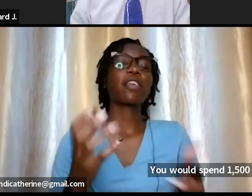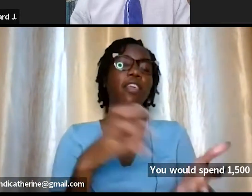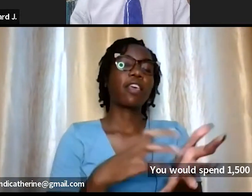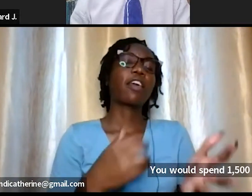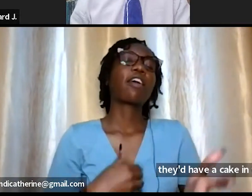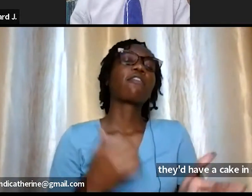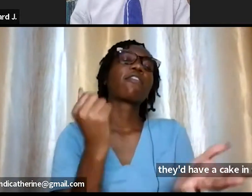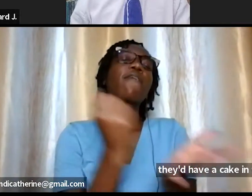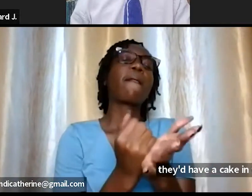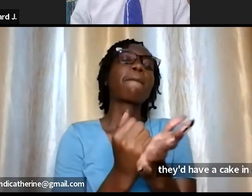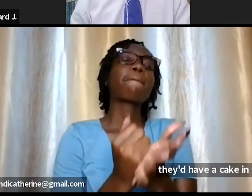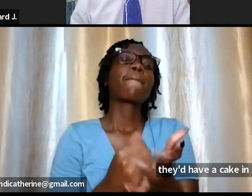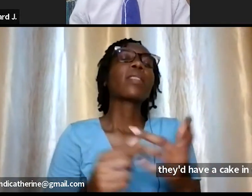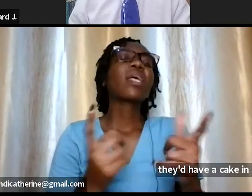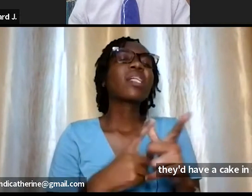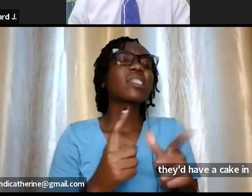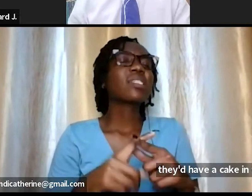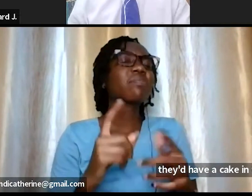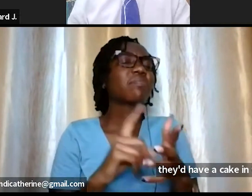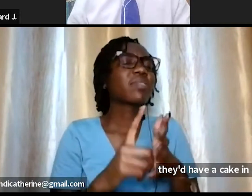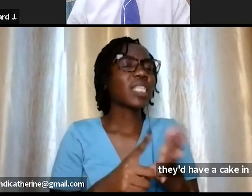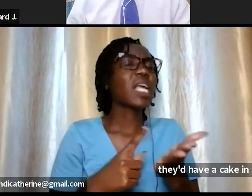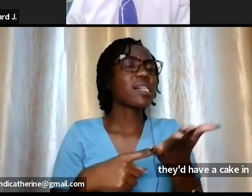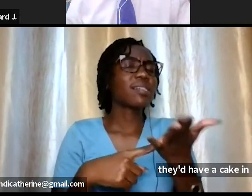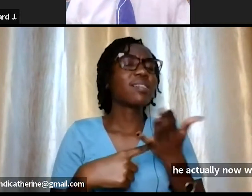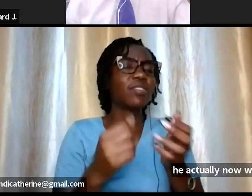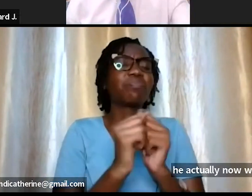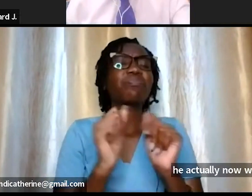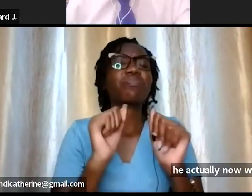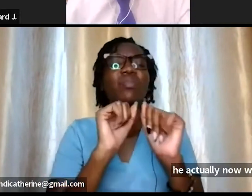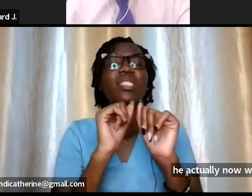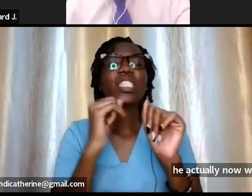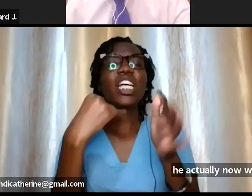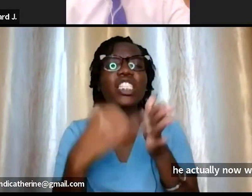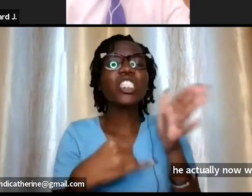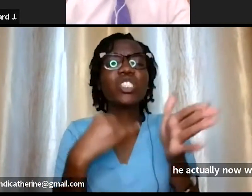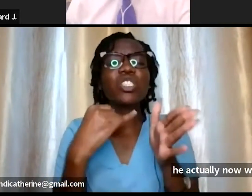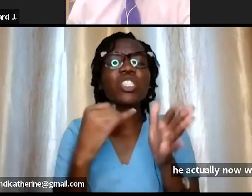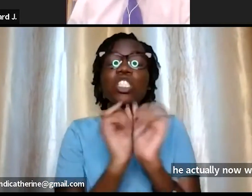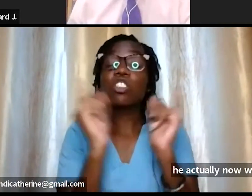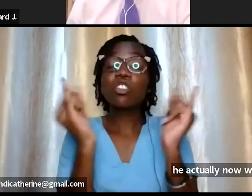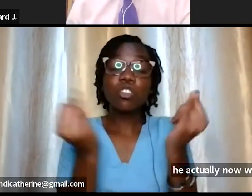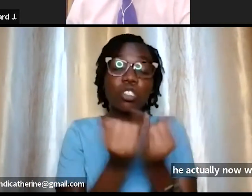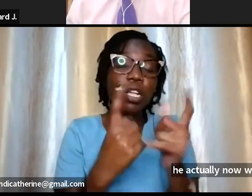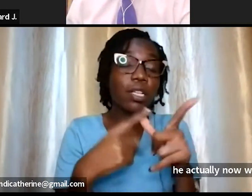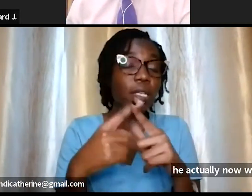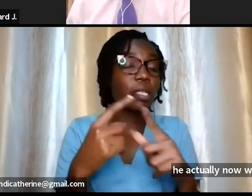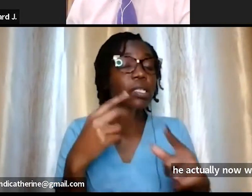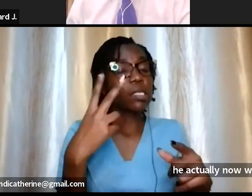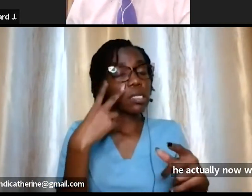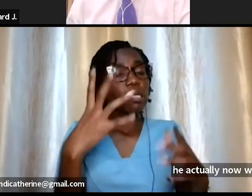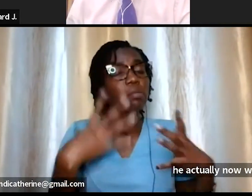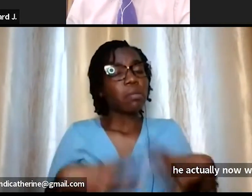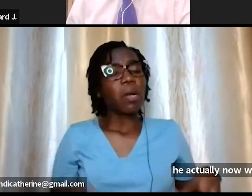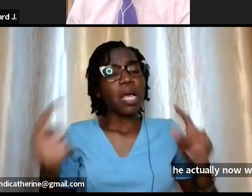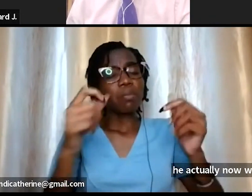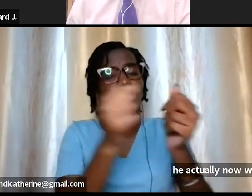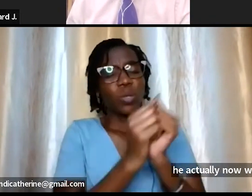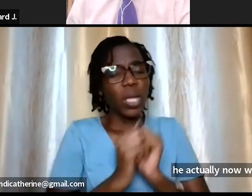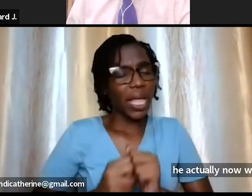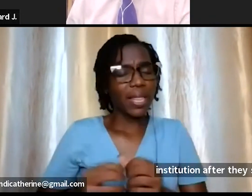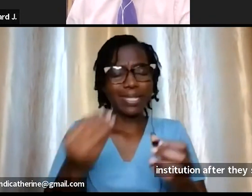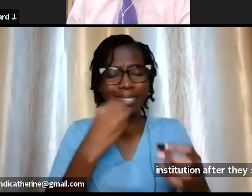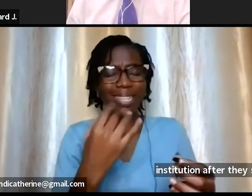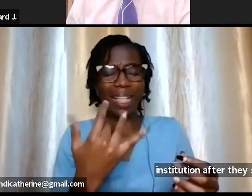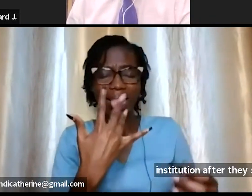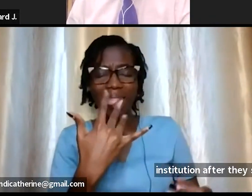where he actually now was able to negotiate with the institution after they saw the results of people coming together just to eat that cake and celebrate this